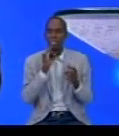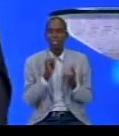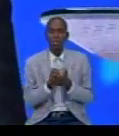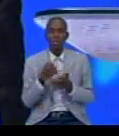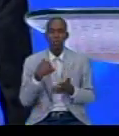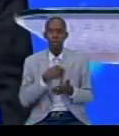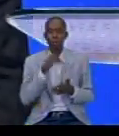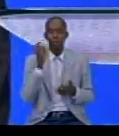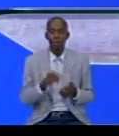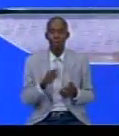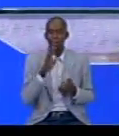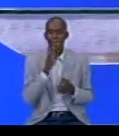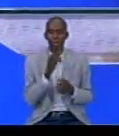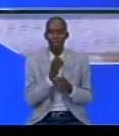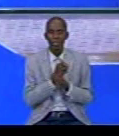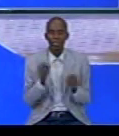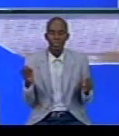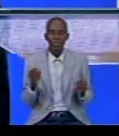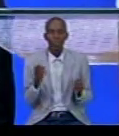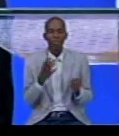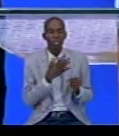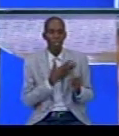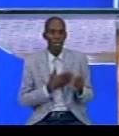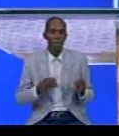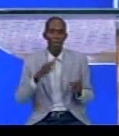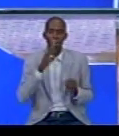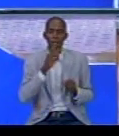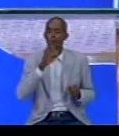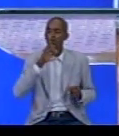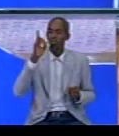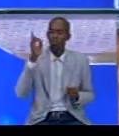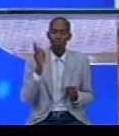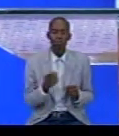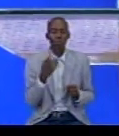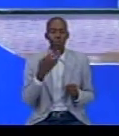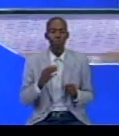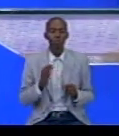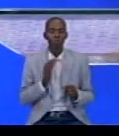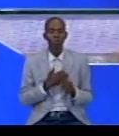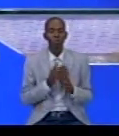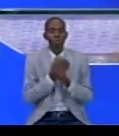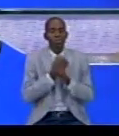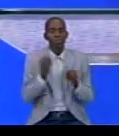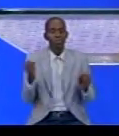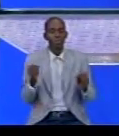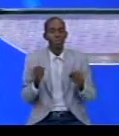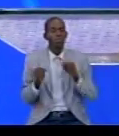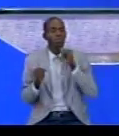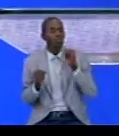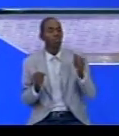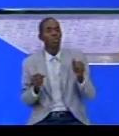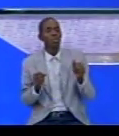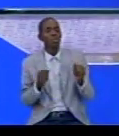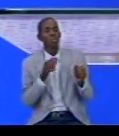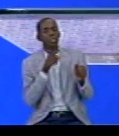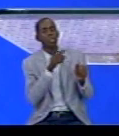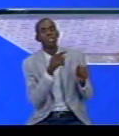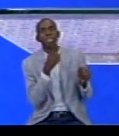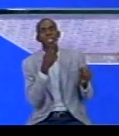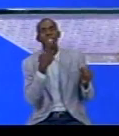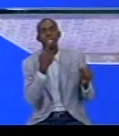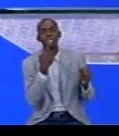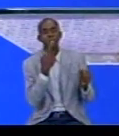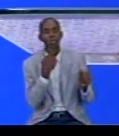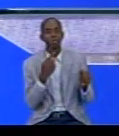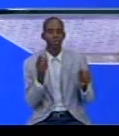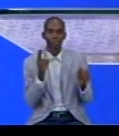salvation. Not they say, I am saved. No. Not they say, once I am saved,